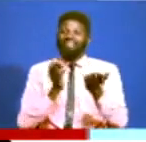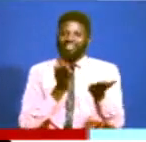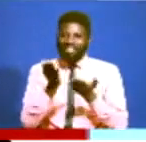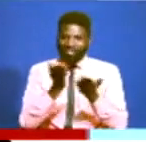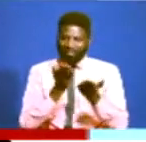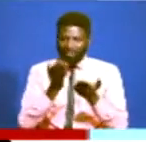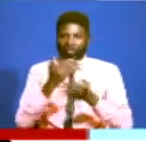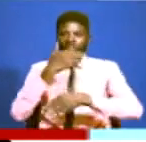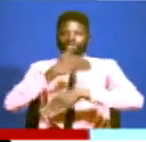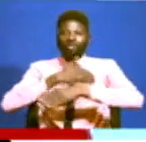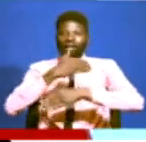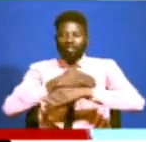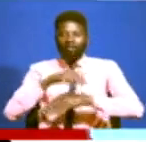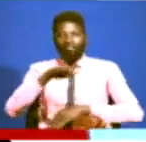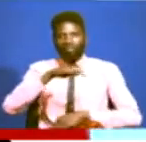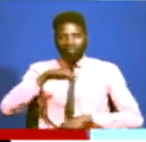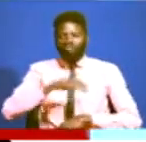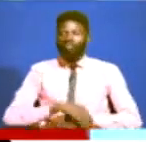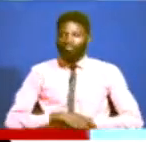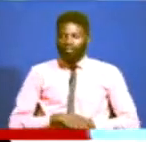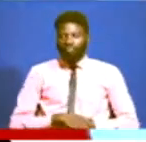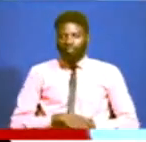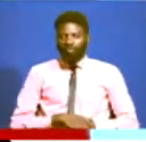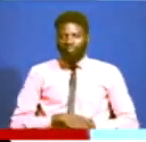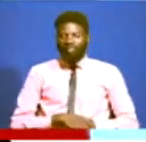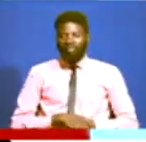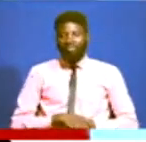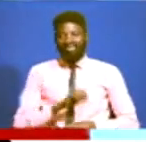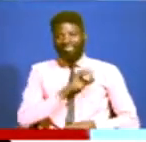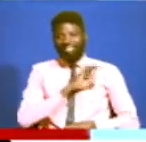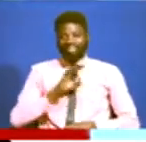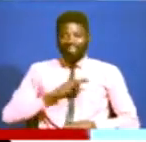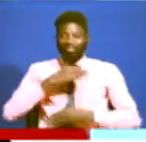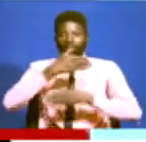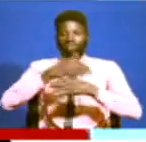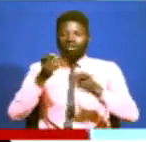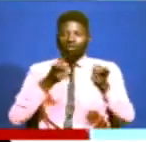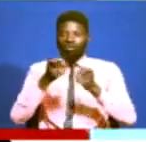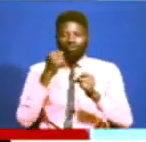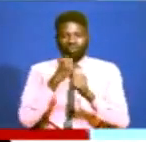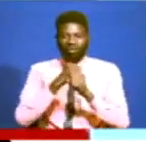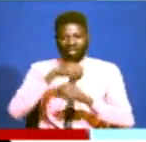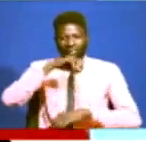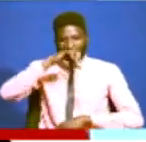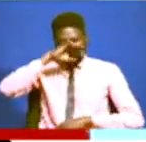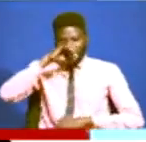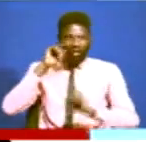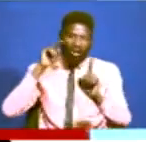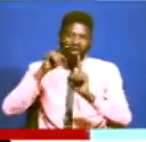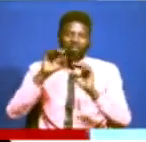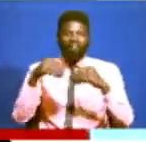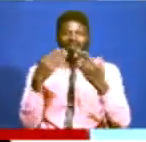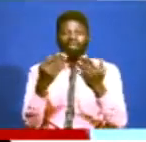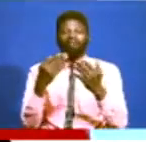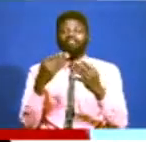Our customs staff work tirelessly around the clock to provide timely and reliable services, as they